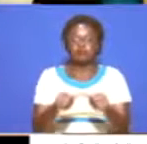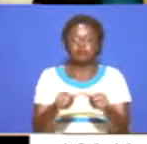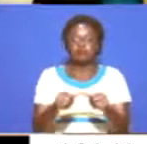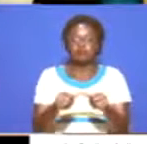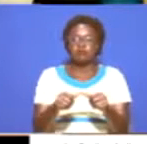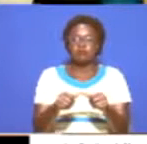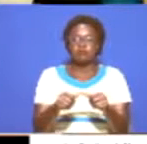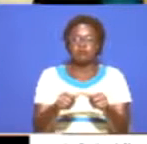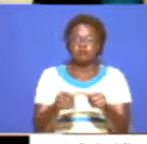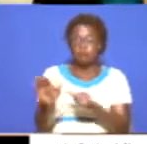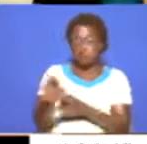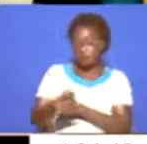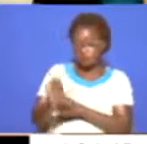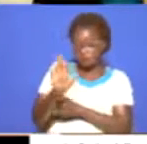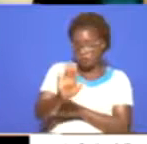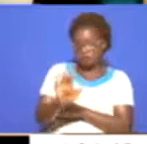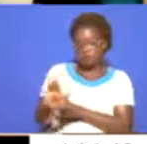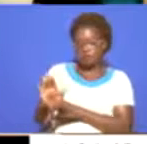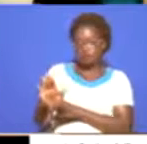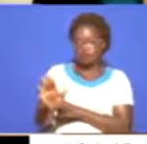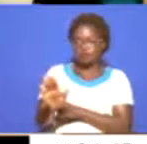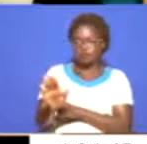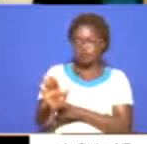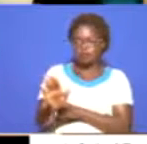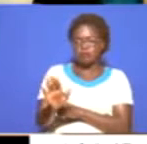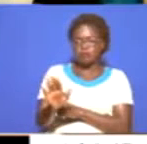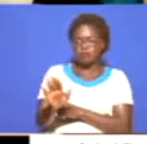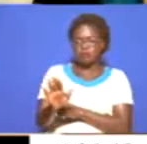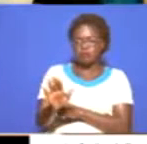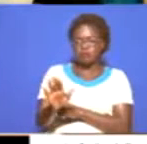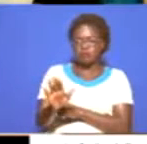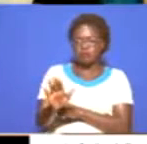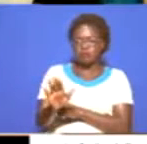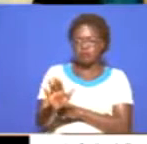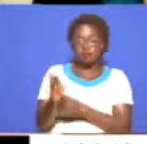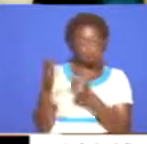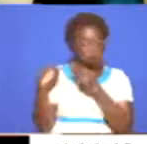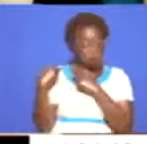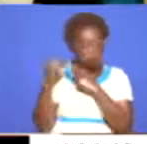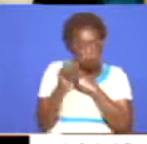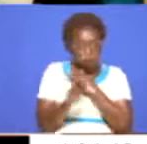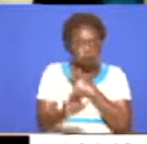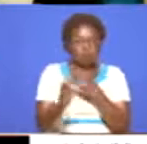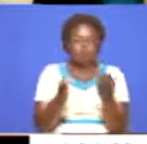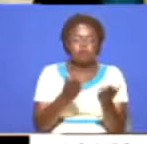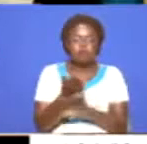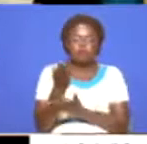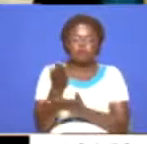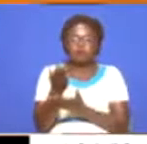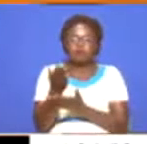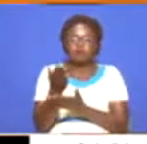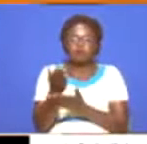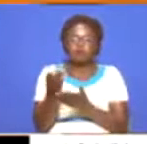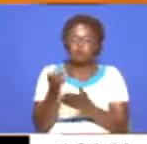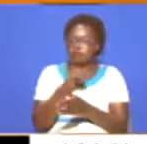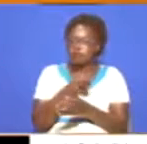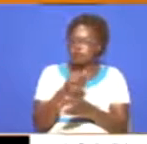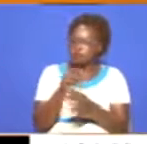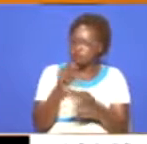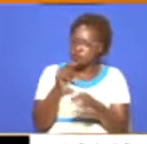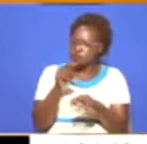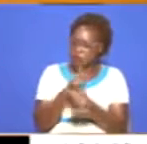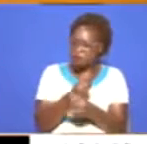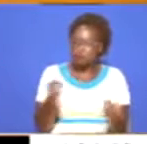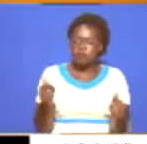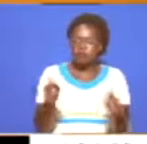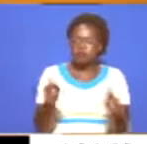in their areas of jurisdiction, it is upon them to ensure that they are completed on time. Nkanatha